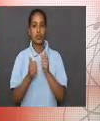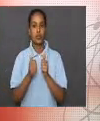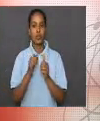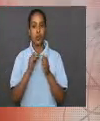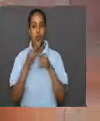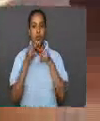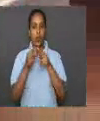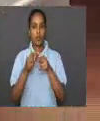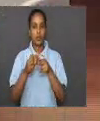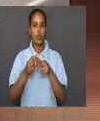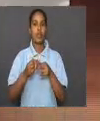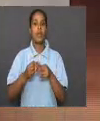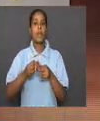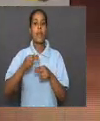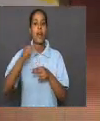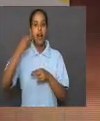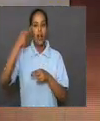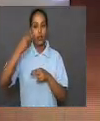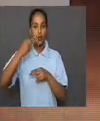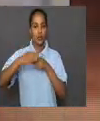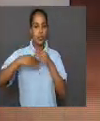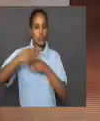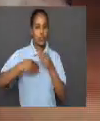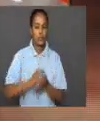called hydrogenation.